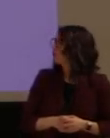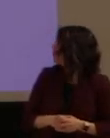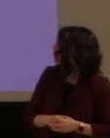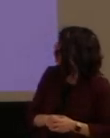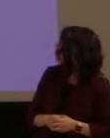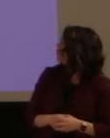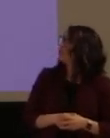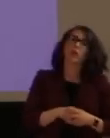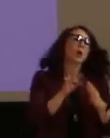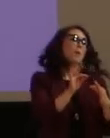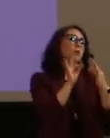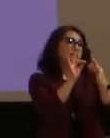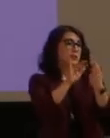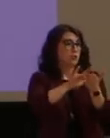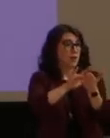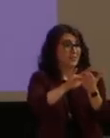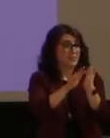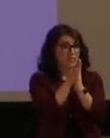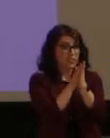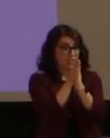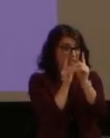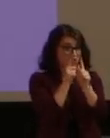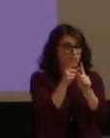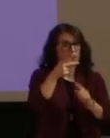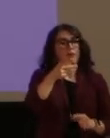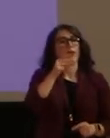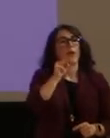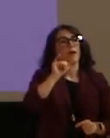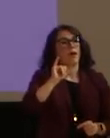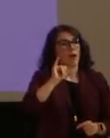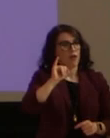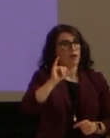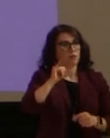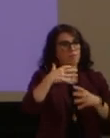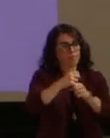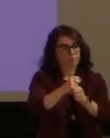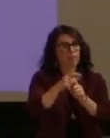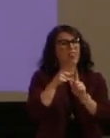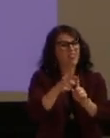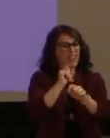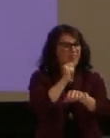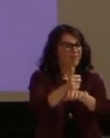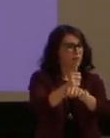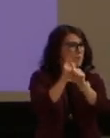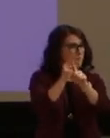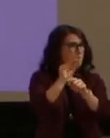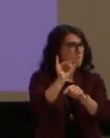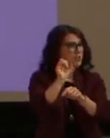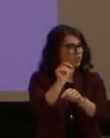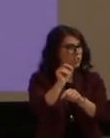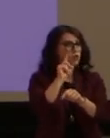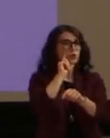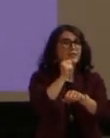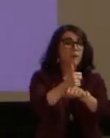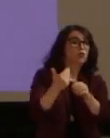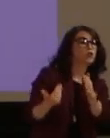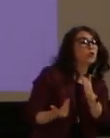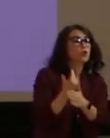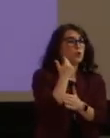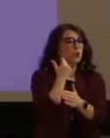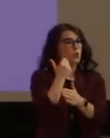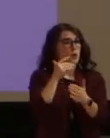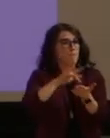The Precision Medicine Initiative, or PMI, was established with the mission to enable a new era of medicine through